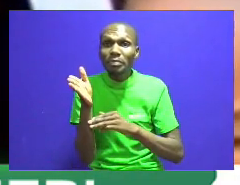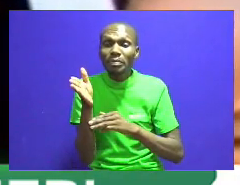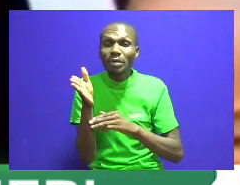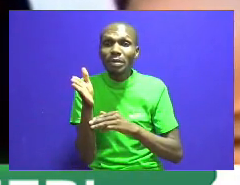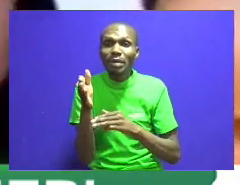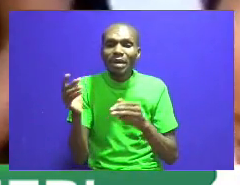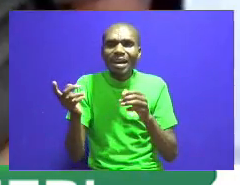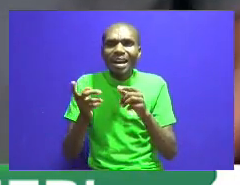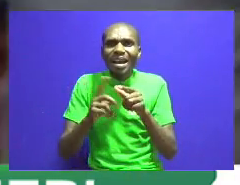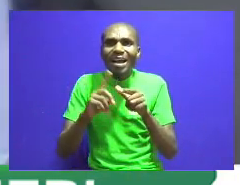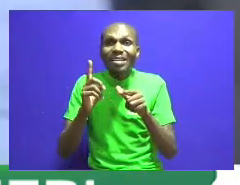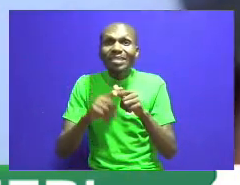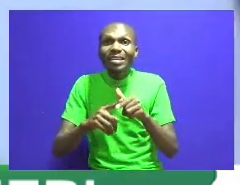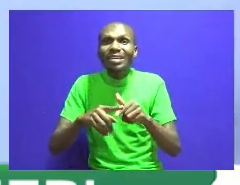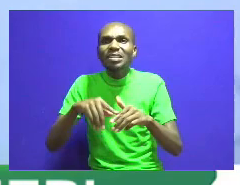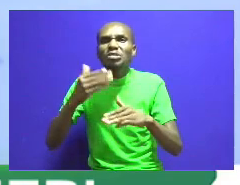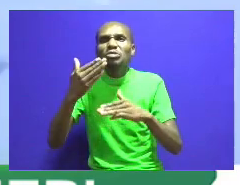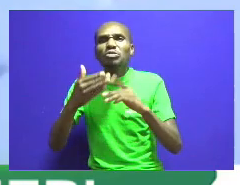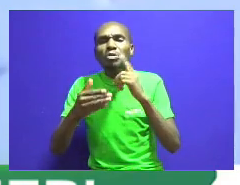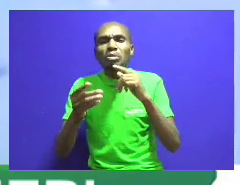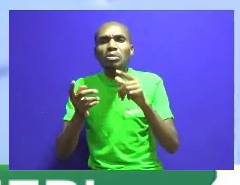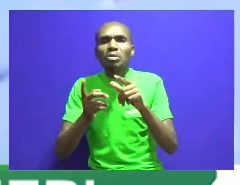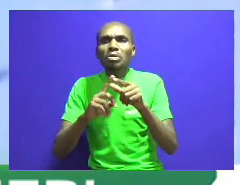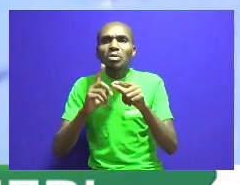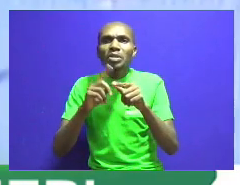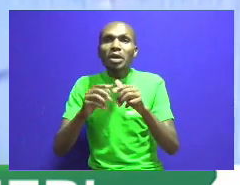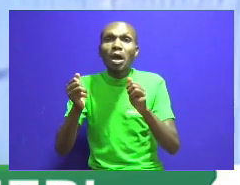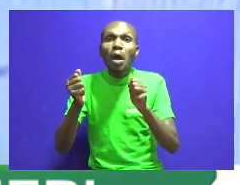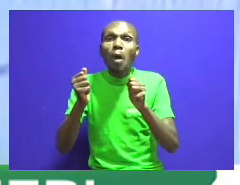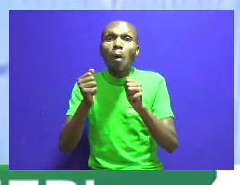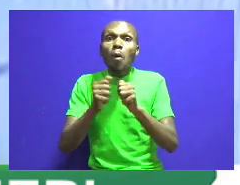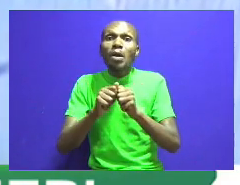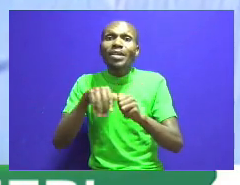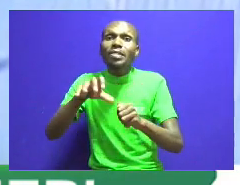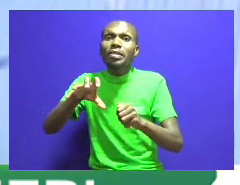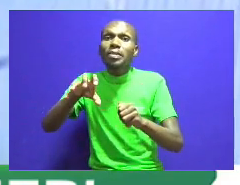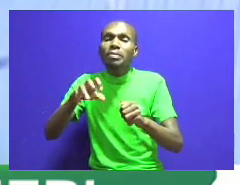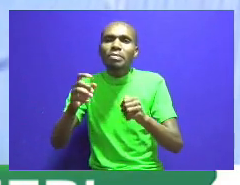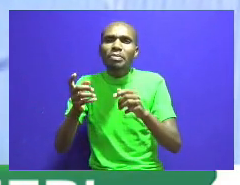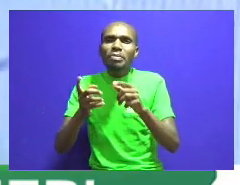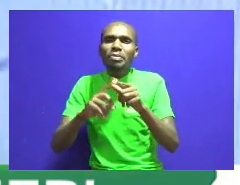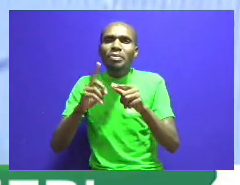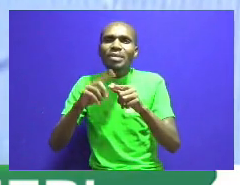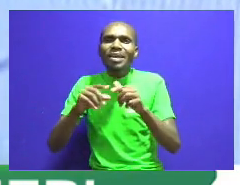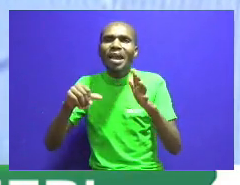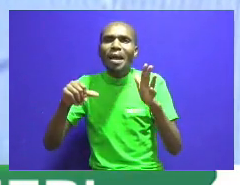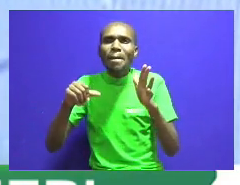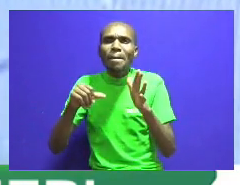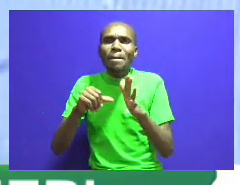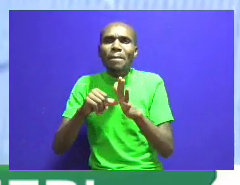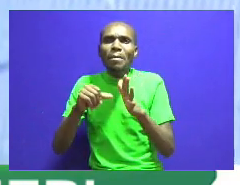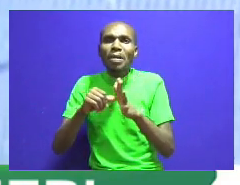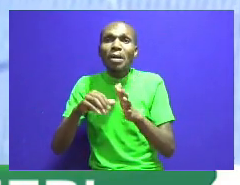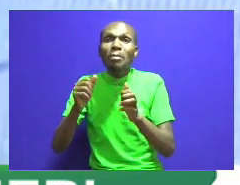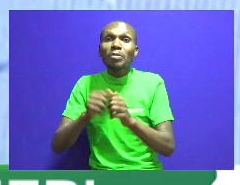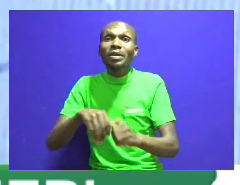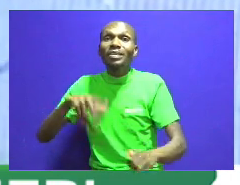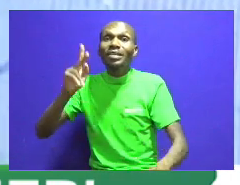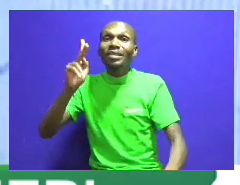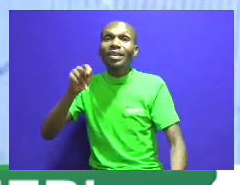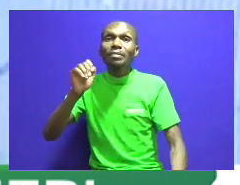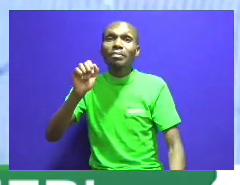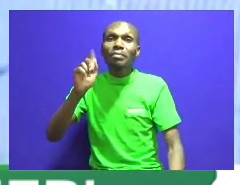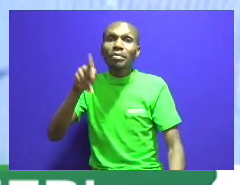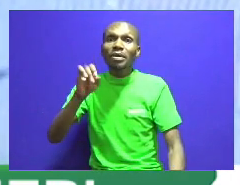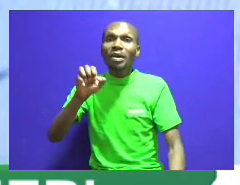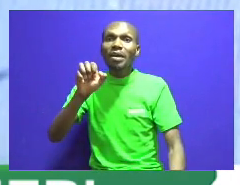JKIA konyara kolemara asense maya ye Murkomen niga teberuna omu chando o Kenya pago tobo nreti